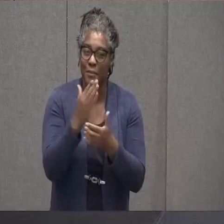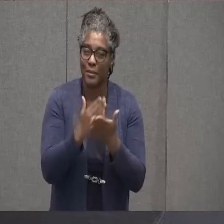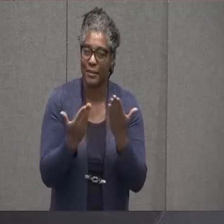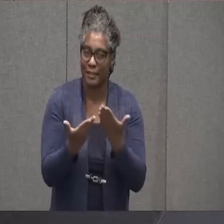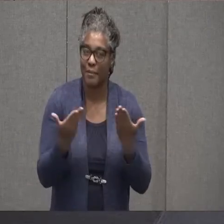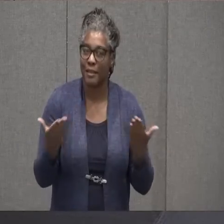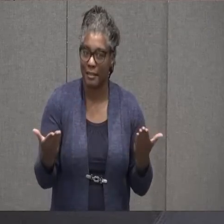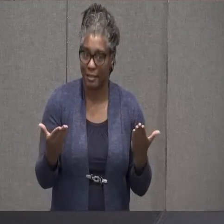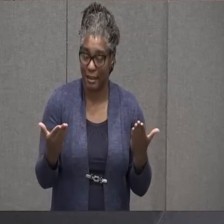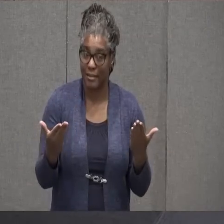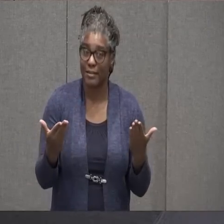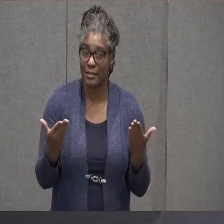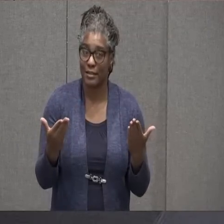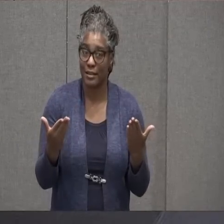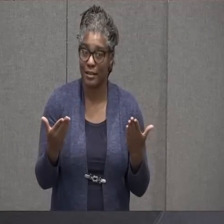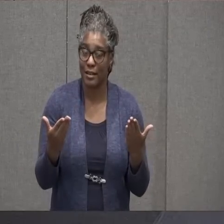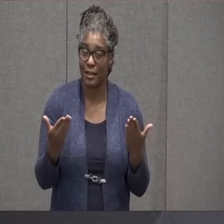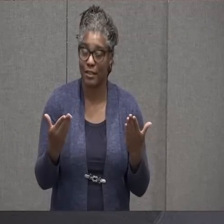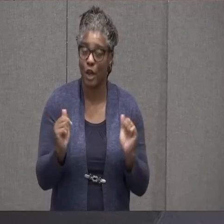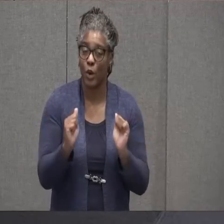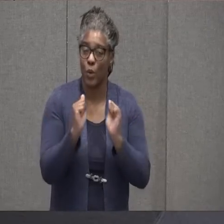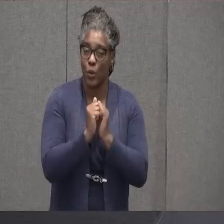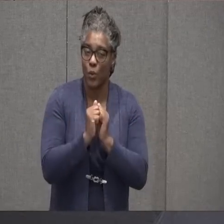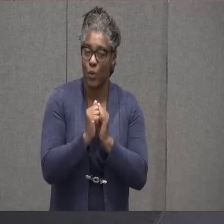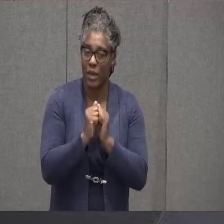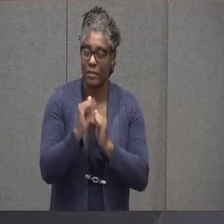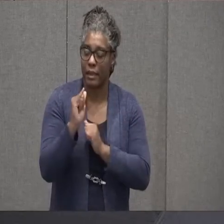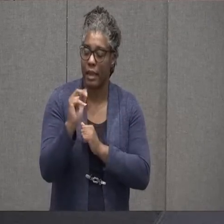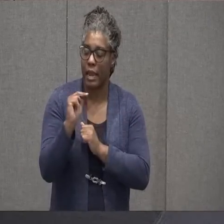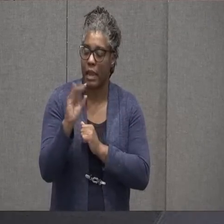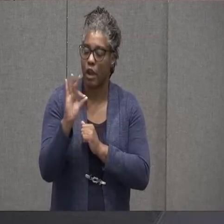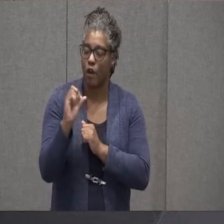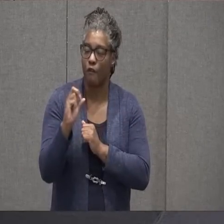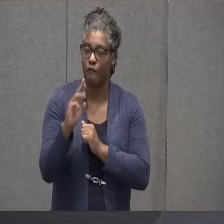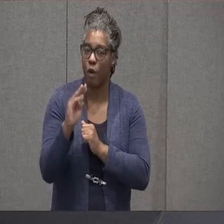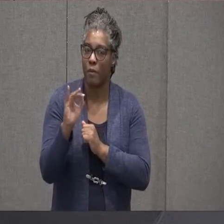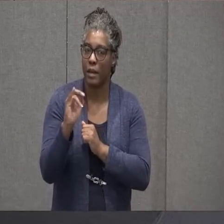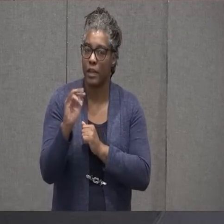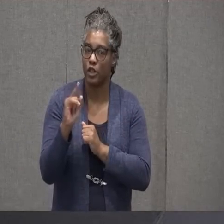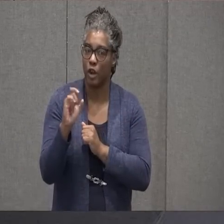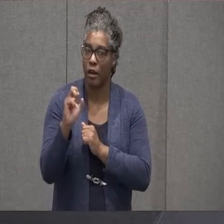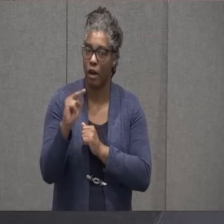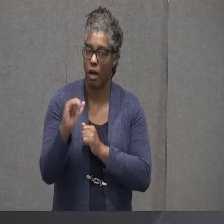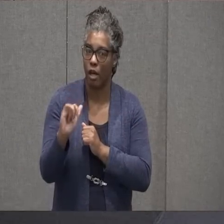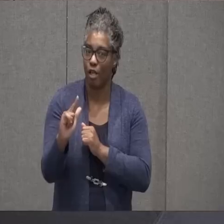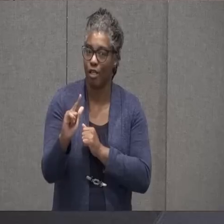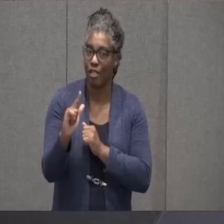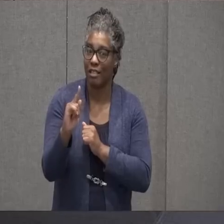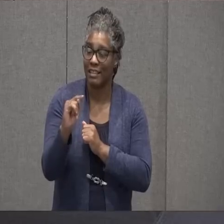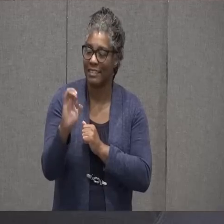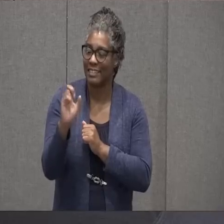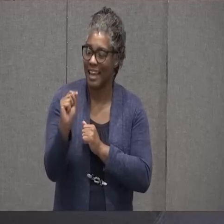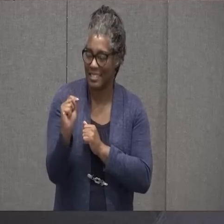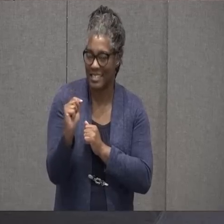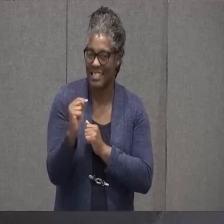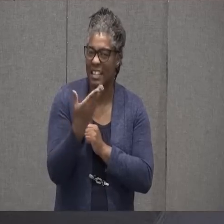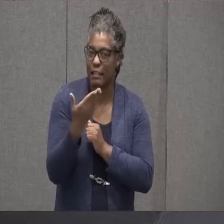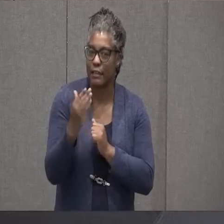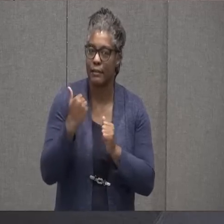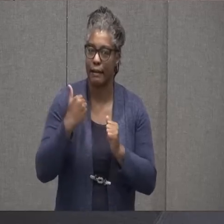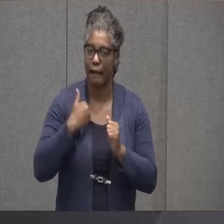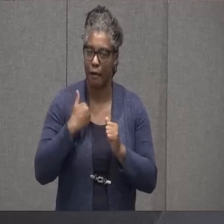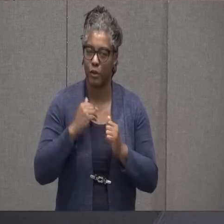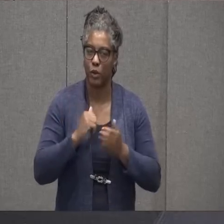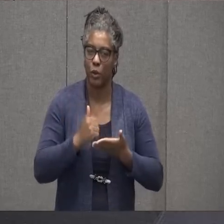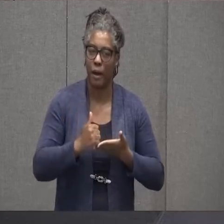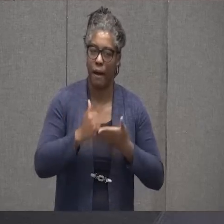that come with an informational text? What are some of the structures that are built in to help us navigate